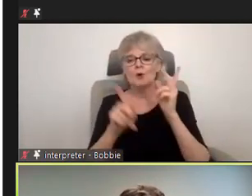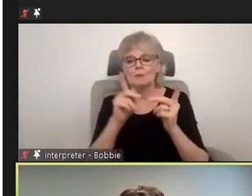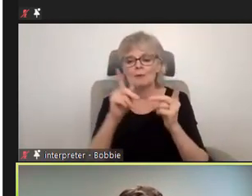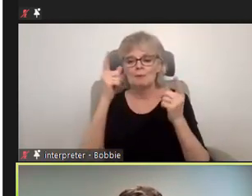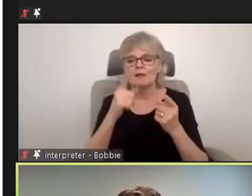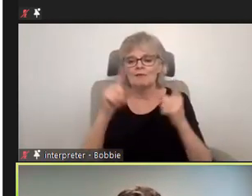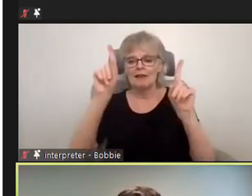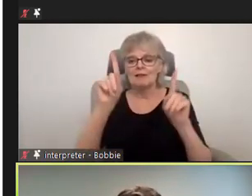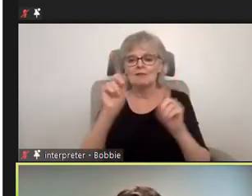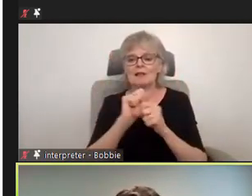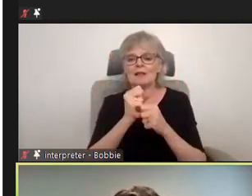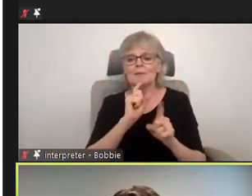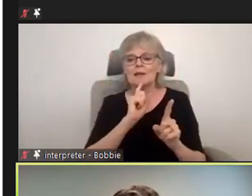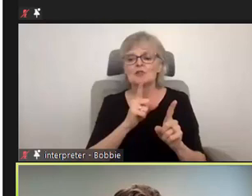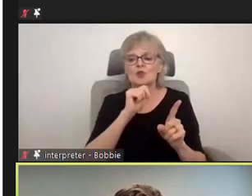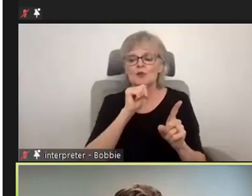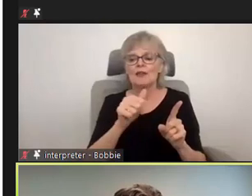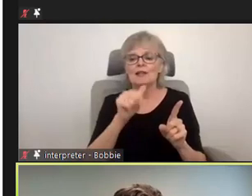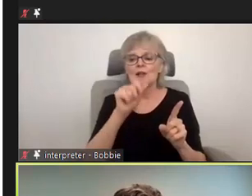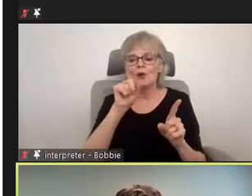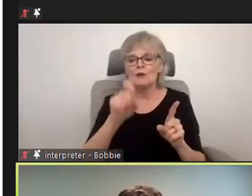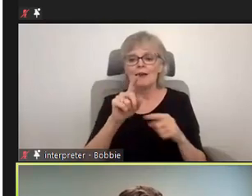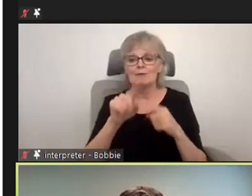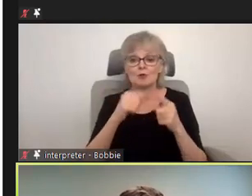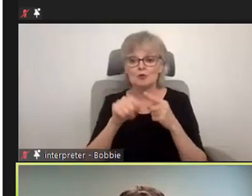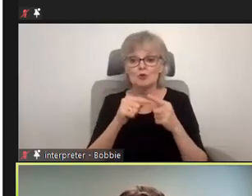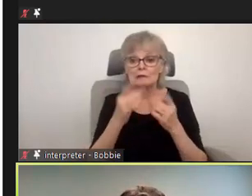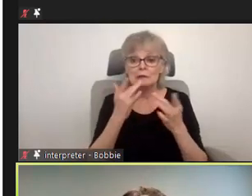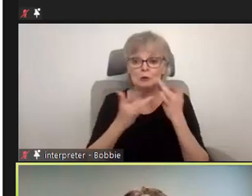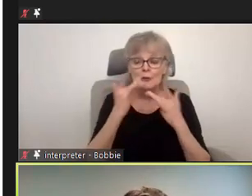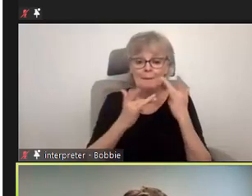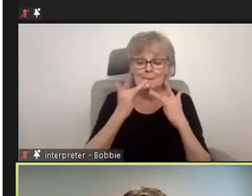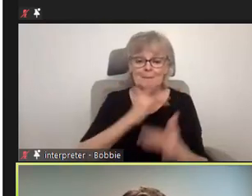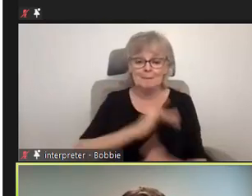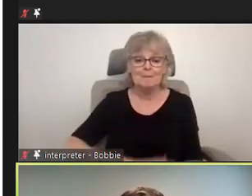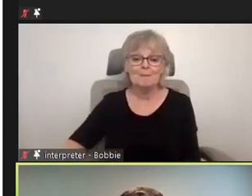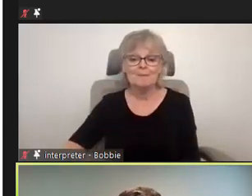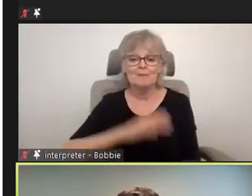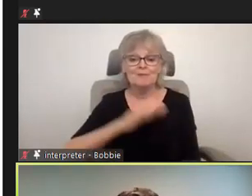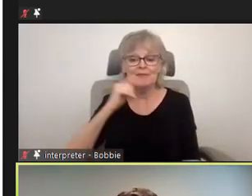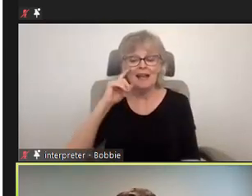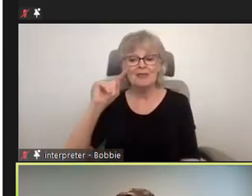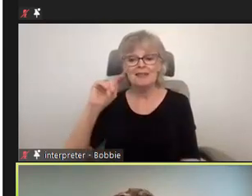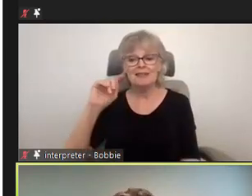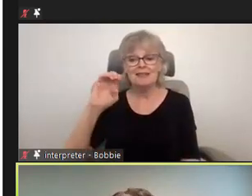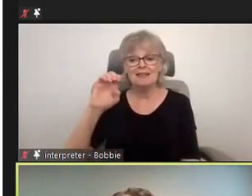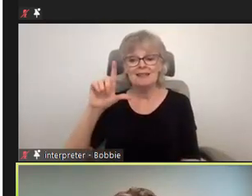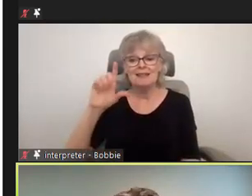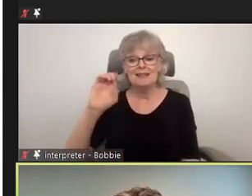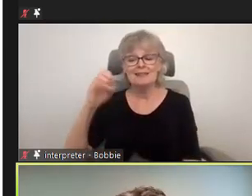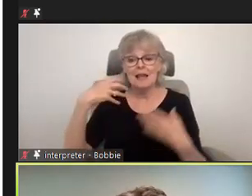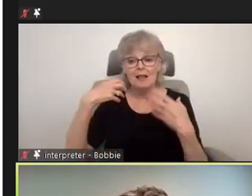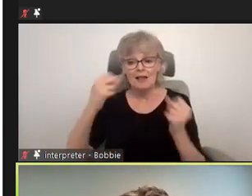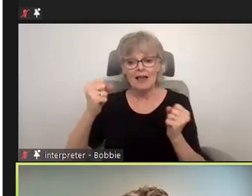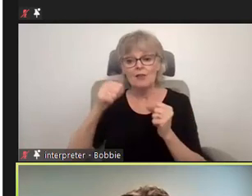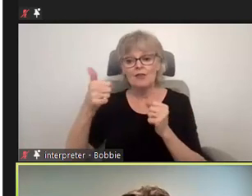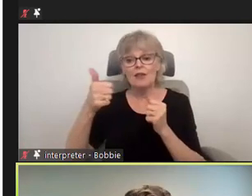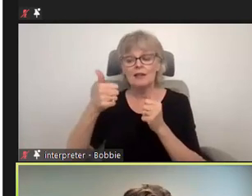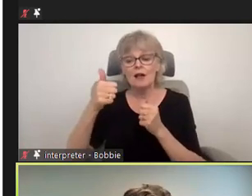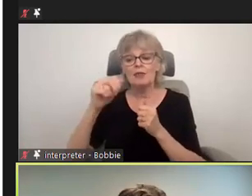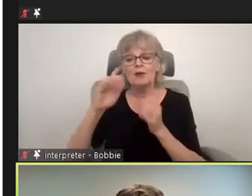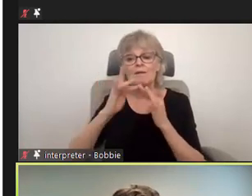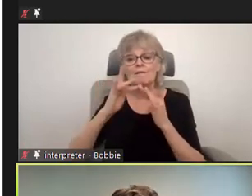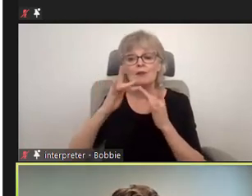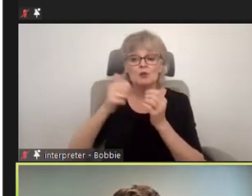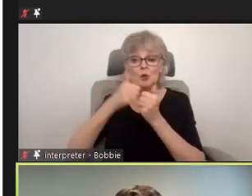and make sure that they're not having to just scrape by on a shoestring? I think telehealth and other virtual remote services, we heard from